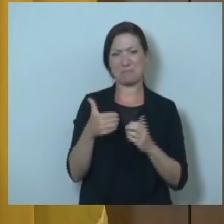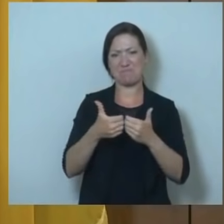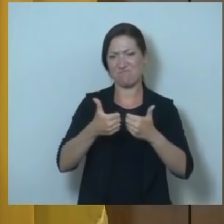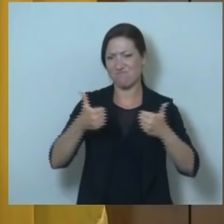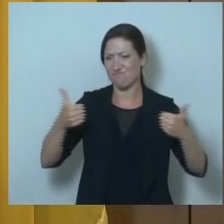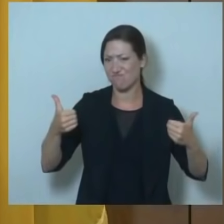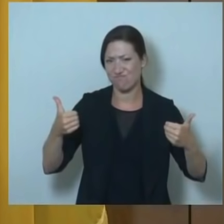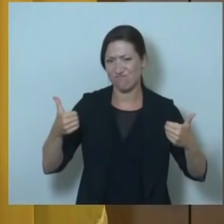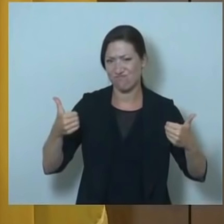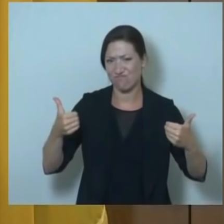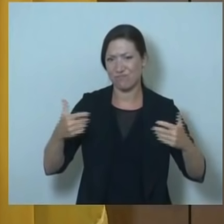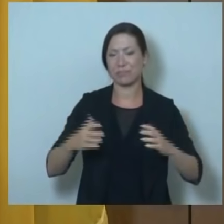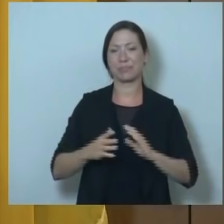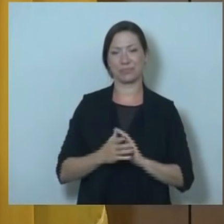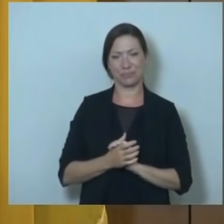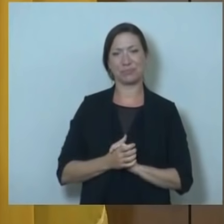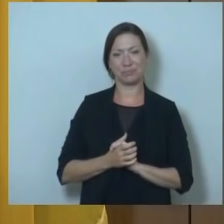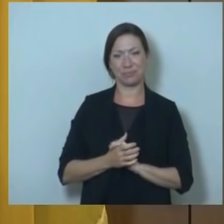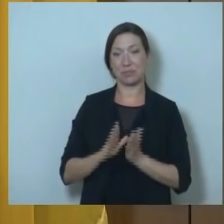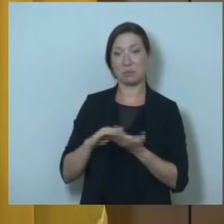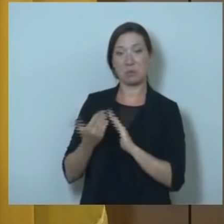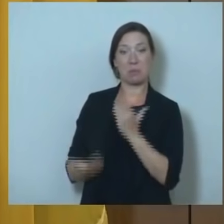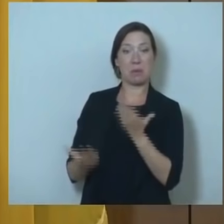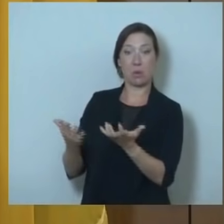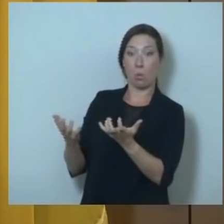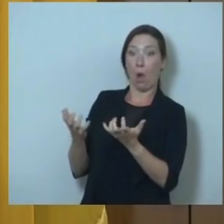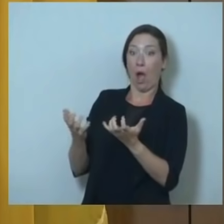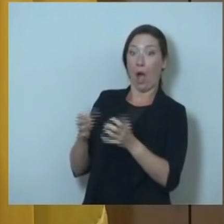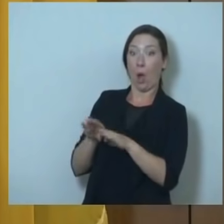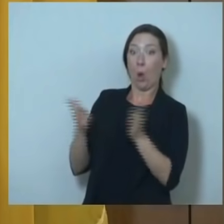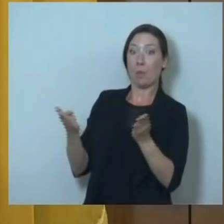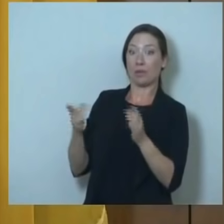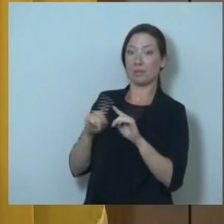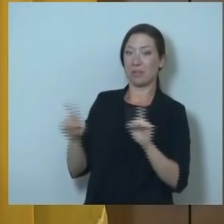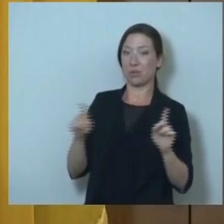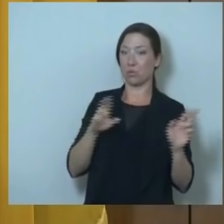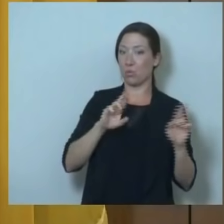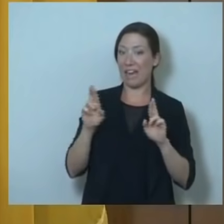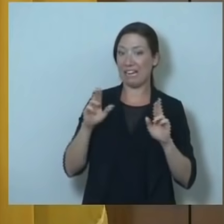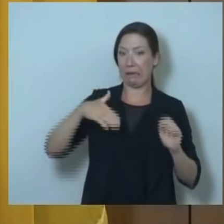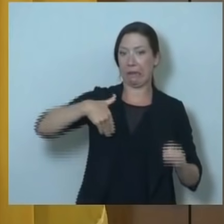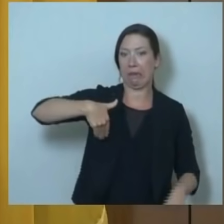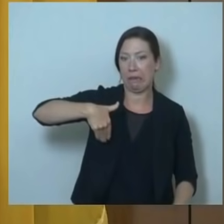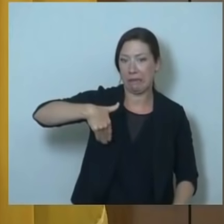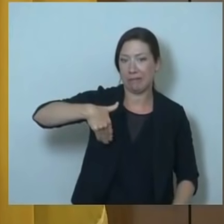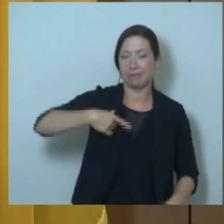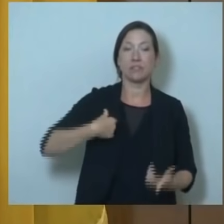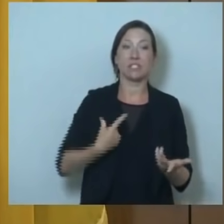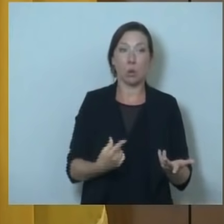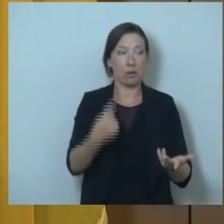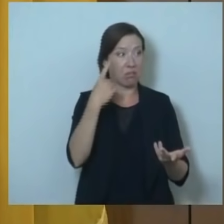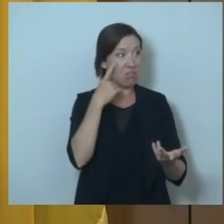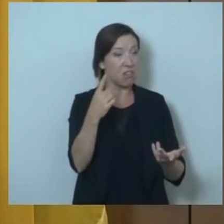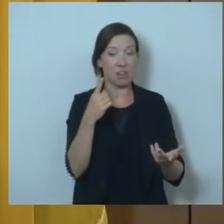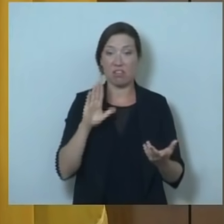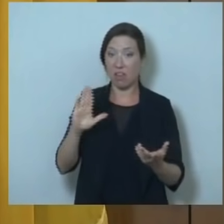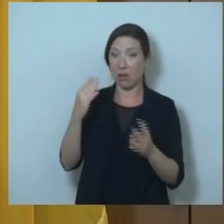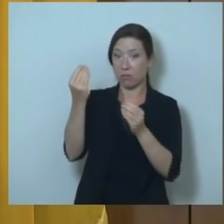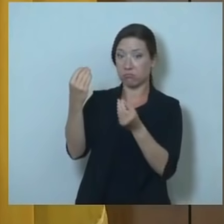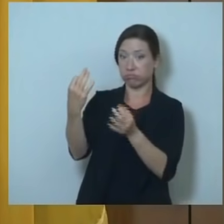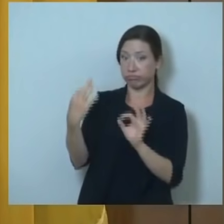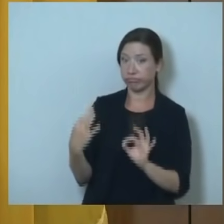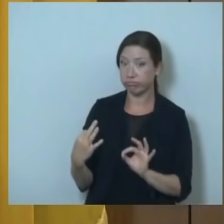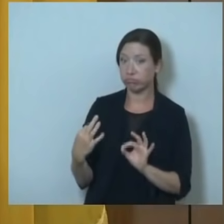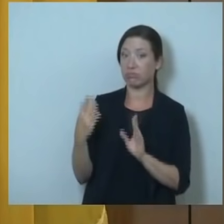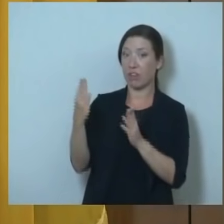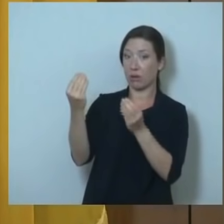not always consistent. So we think it's valuable, important, and we want to respect the work of